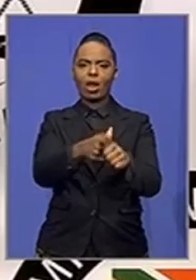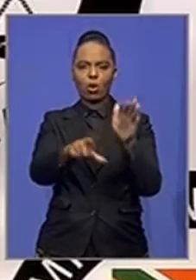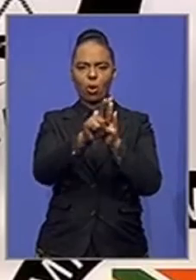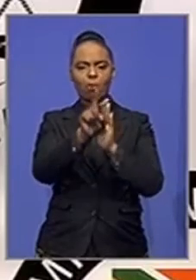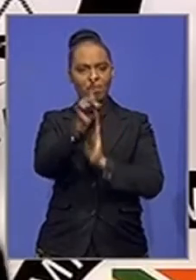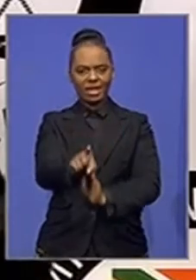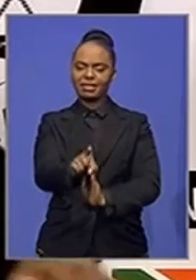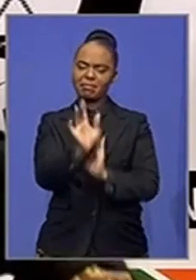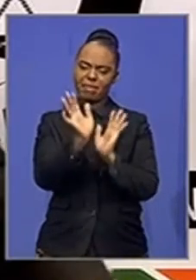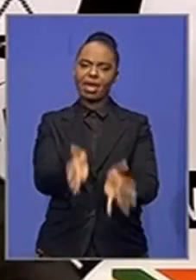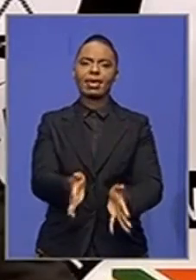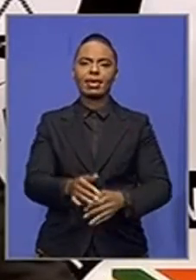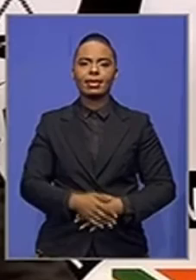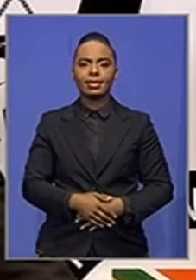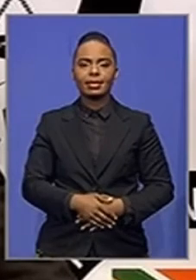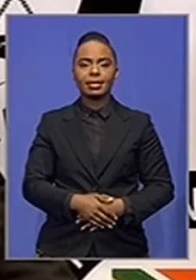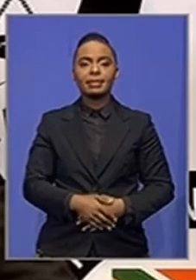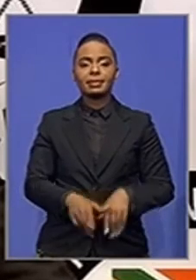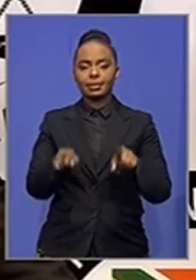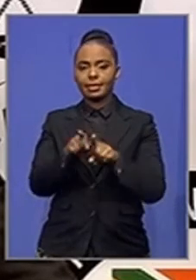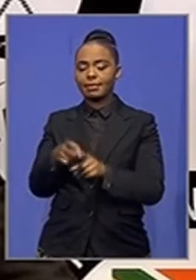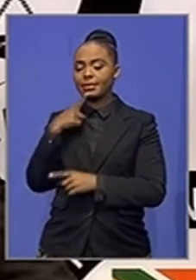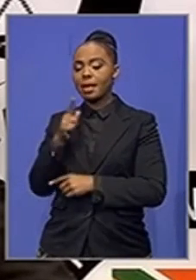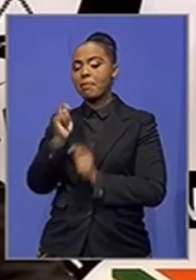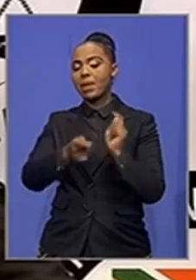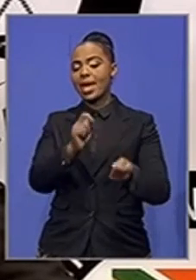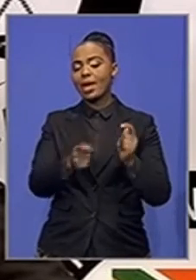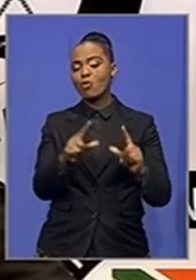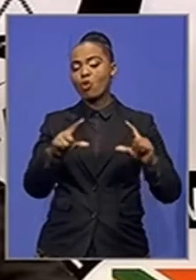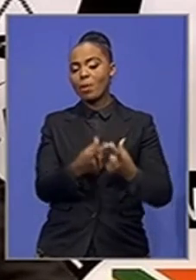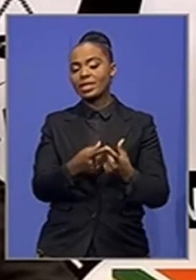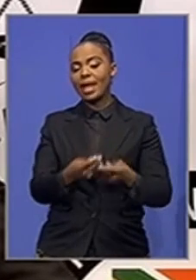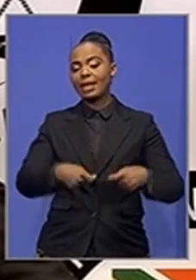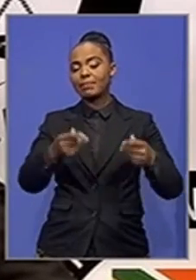Zuma o laetse go duela ditshenyegelo tsa semolao tsa komishene le tsa babueledi ka bobedi.